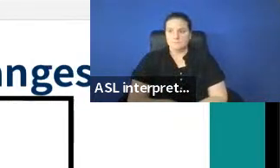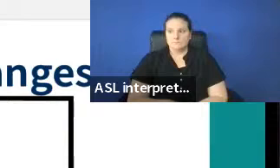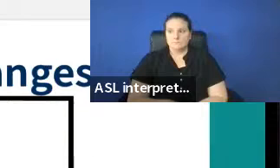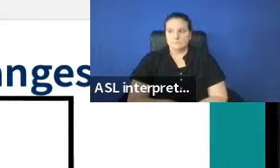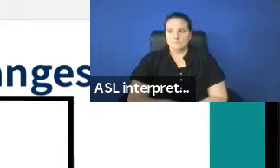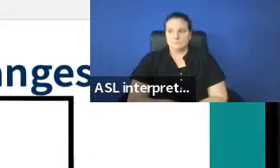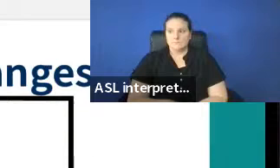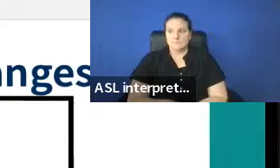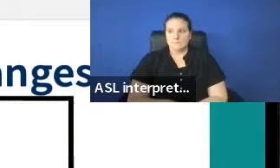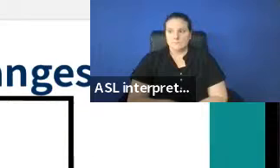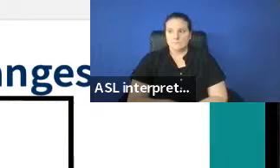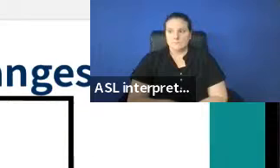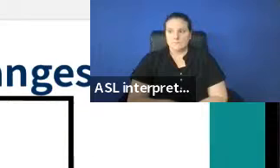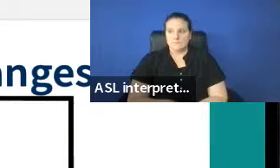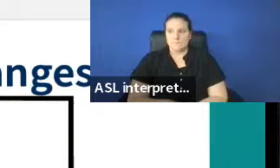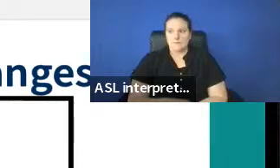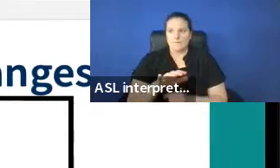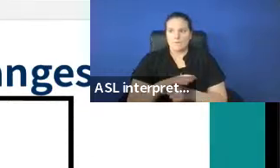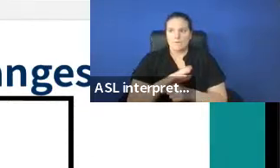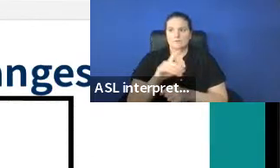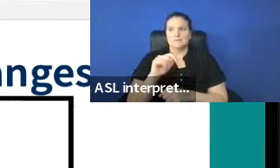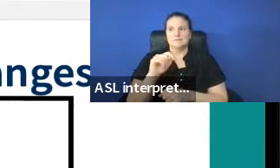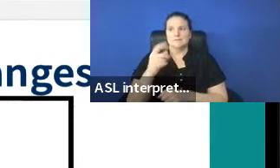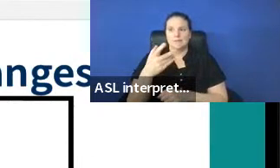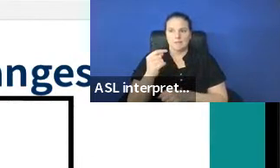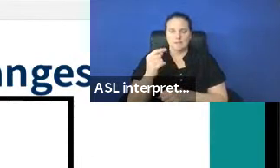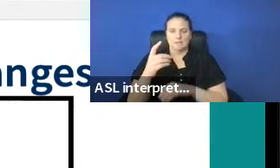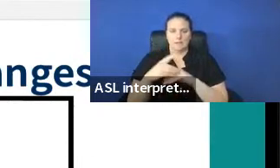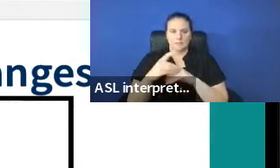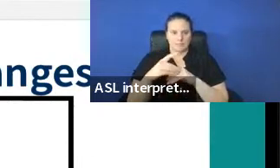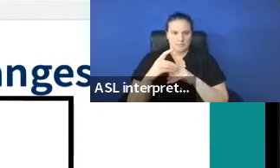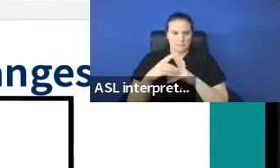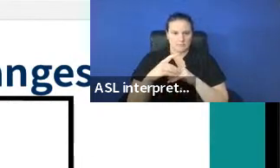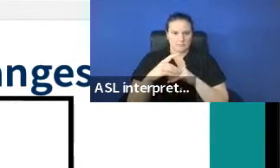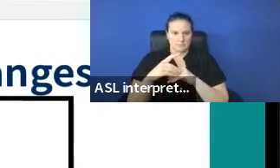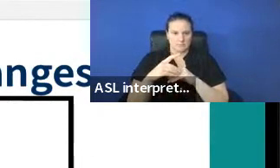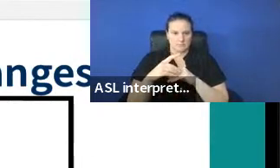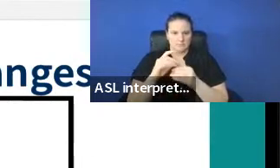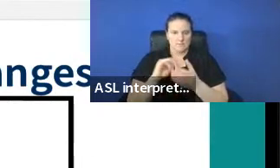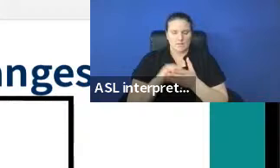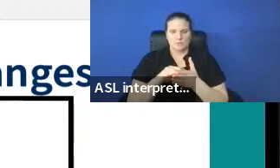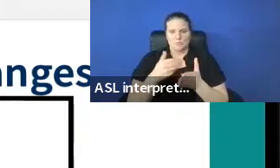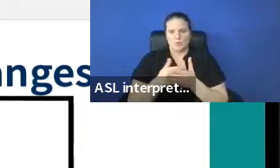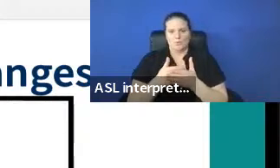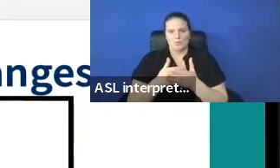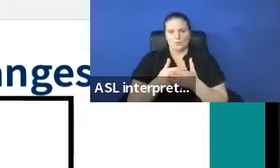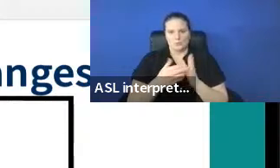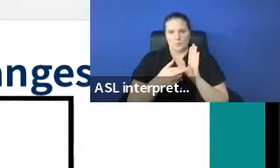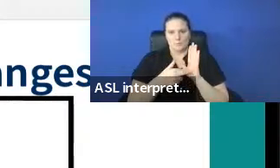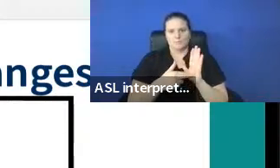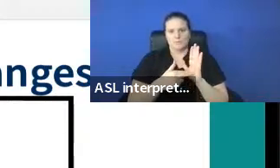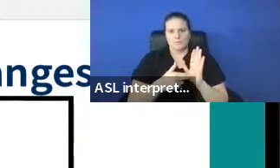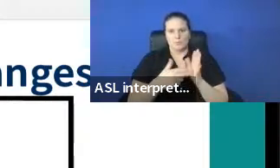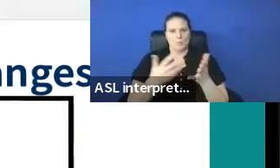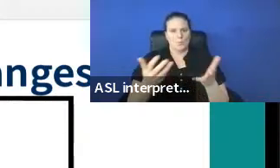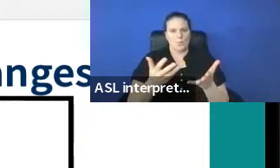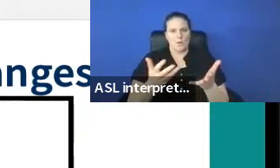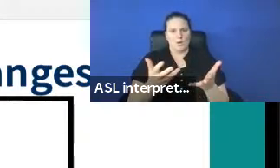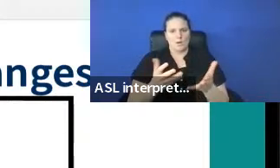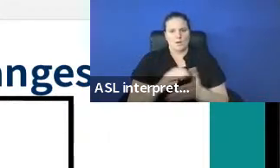it's what we call the full tight diamond interchange. And this most closely represents what